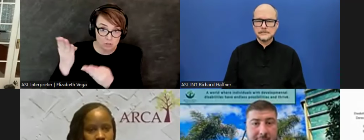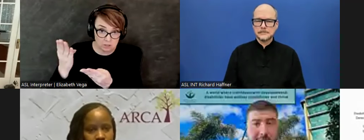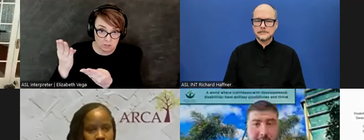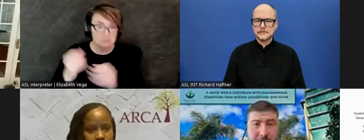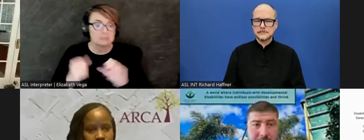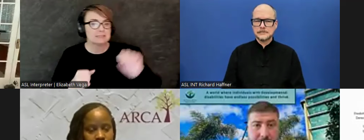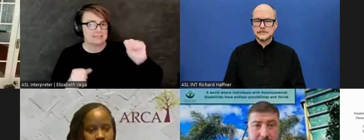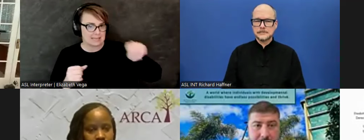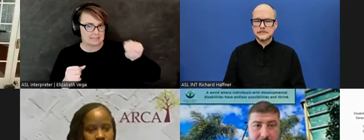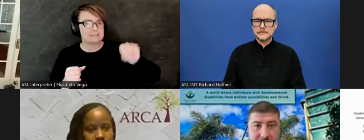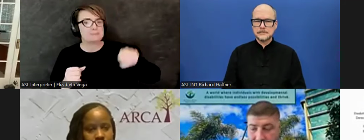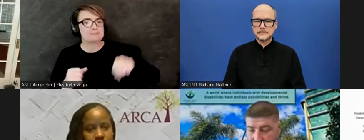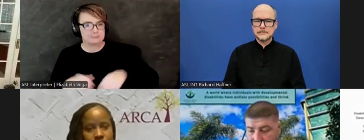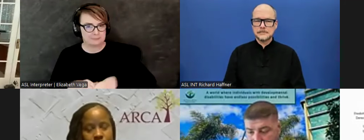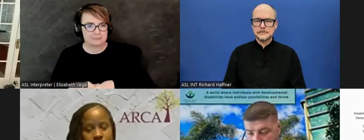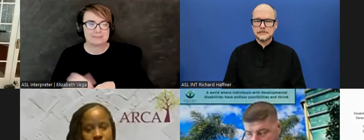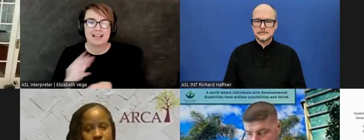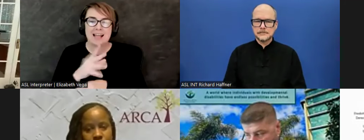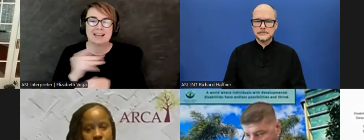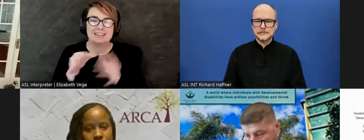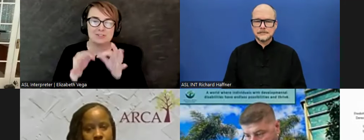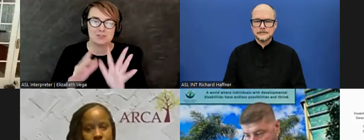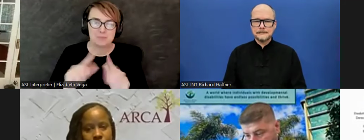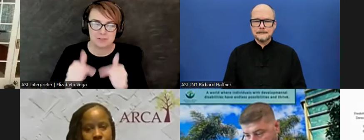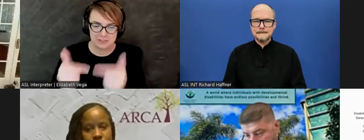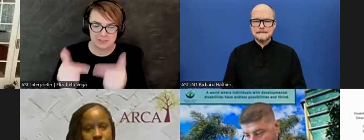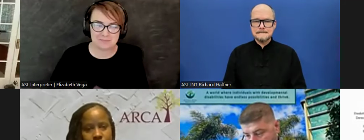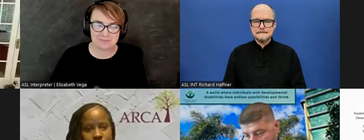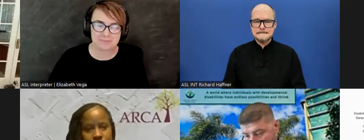Yes, I am. Thanks, Ryan. And